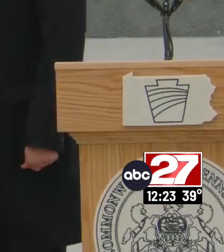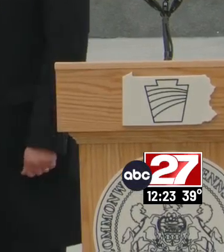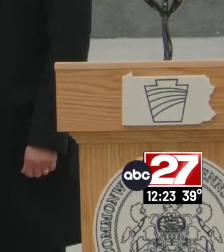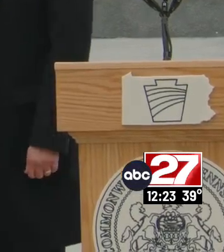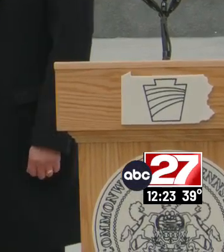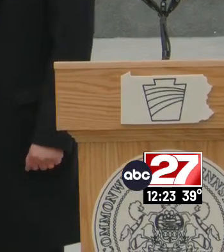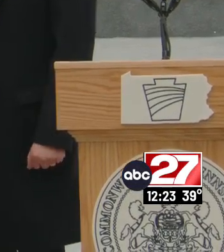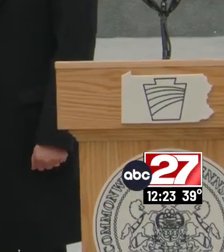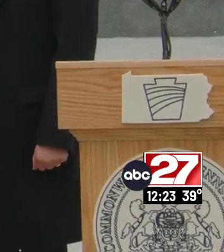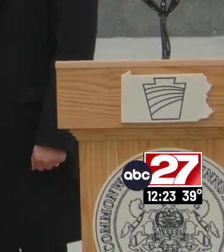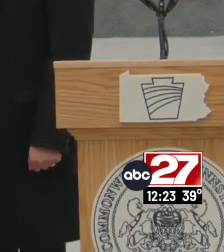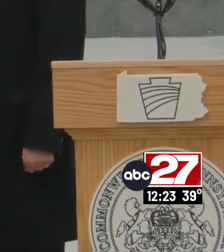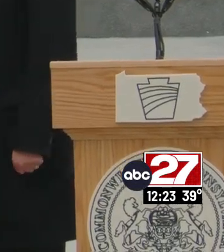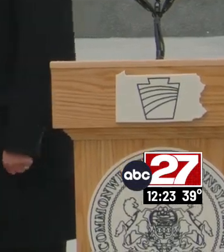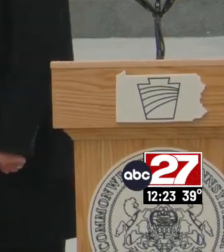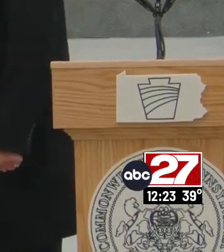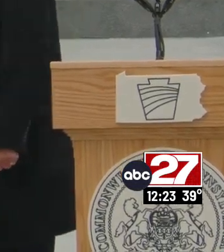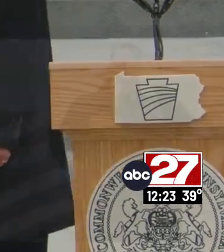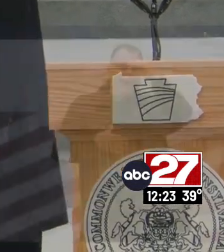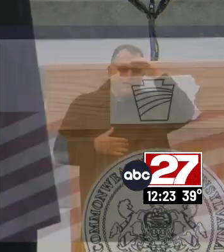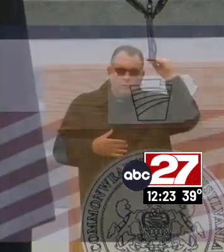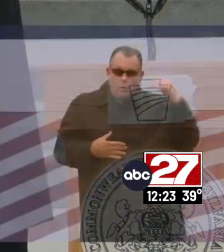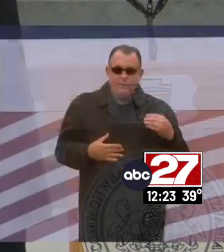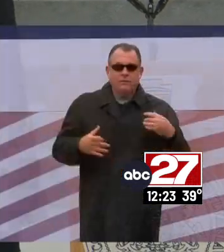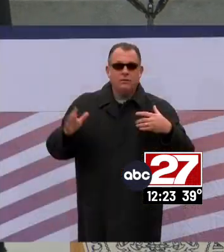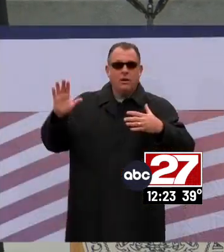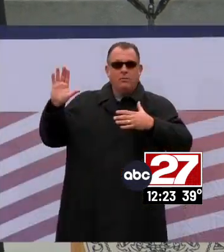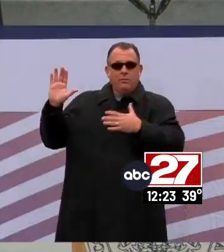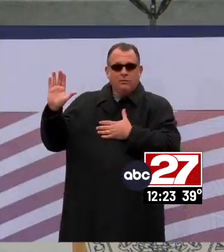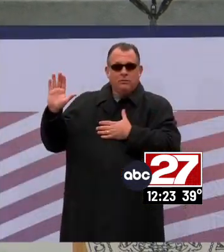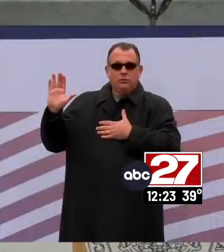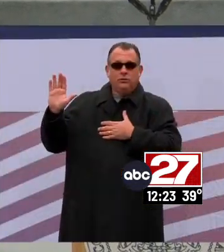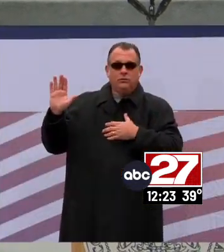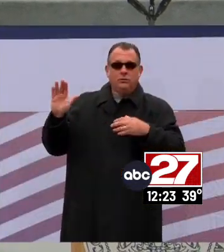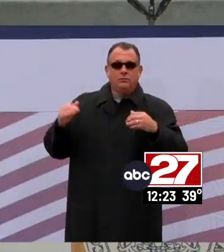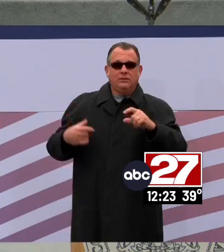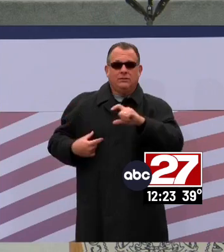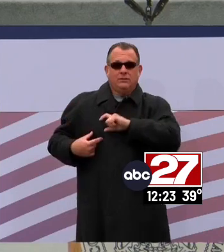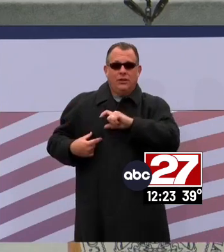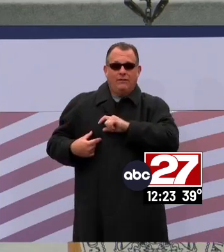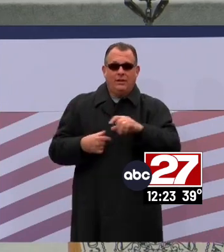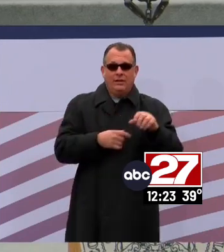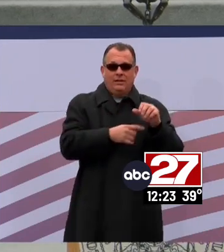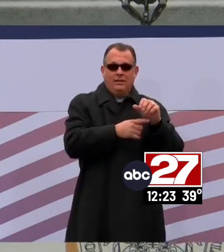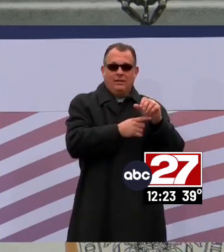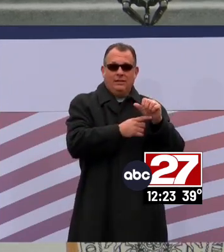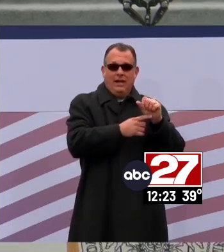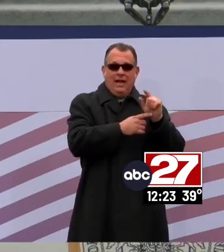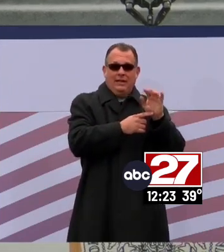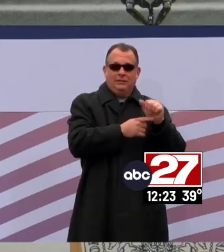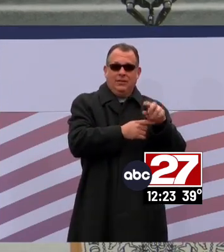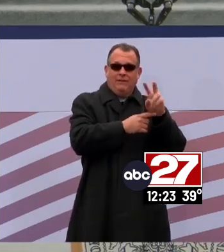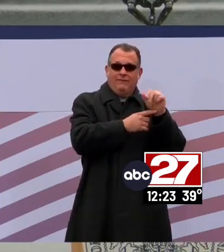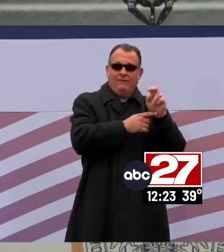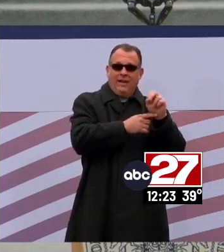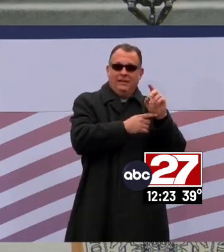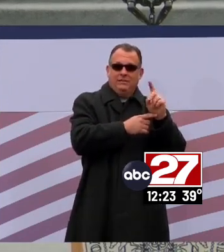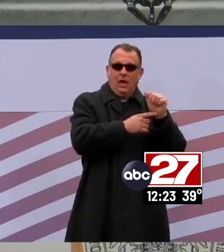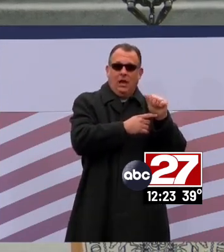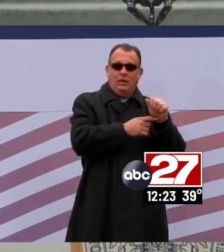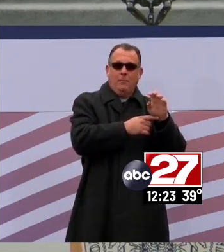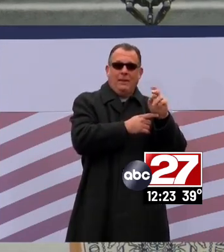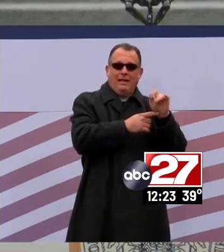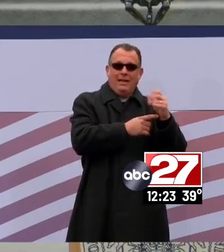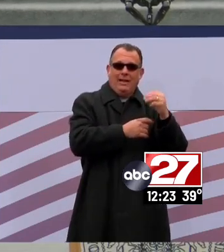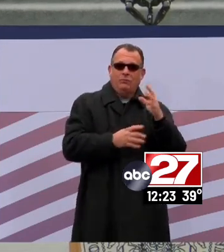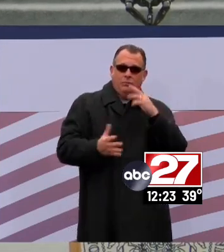And remove your hats for the Pledge of Allegiance, recited by Staff Sergeant Alyssa Vandebundy, and remain standing for the presentation of the colors